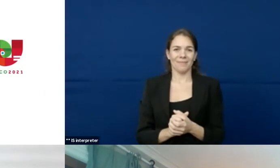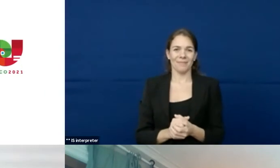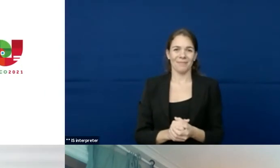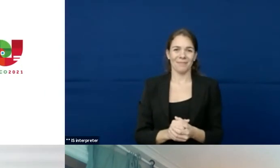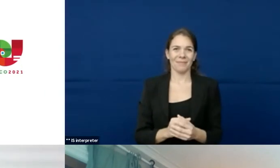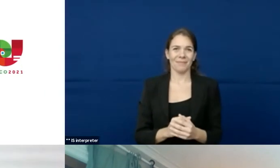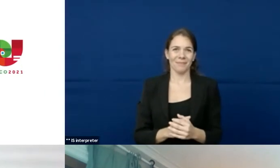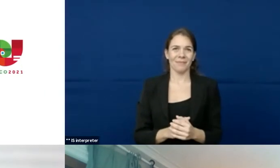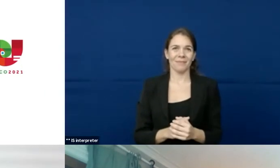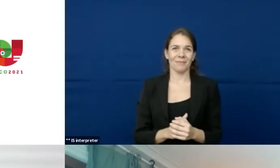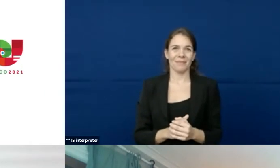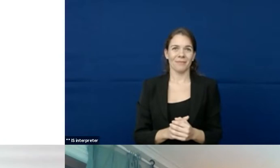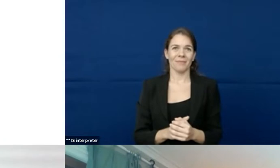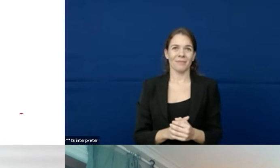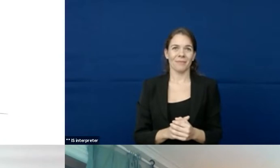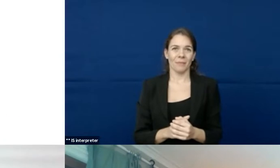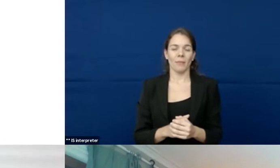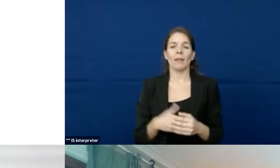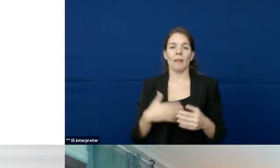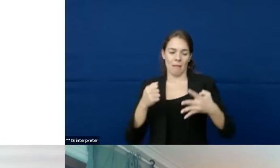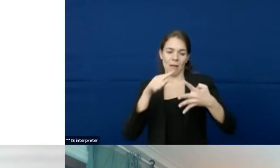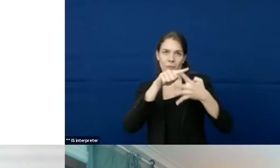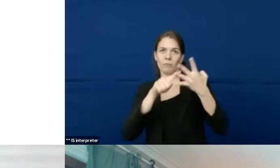While we're waiting for the results,